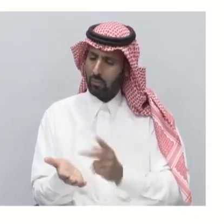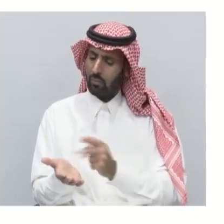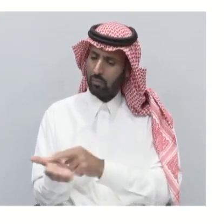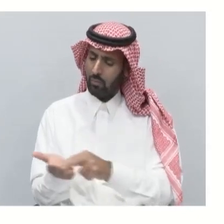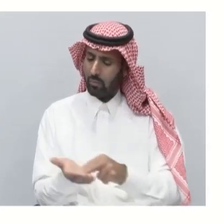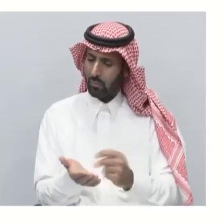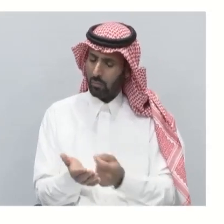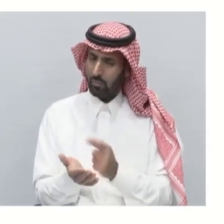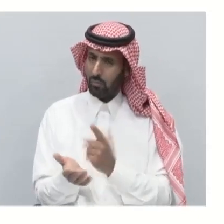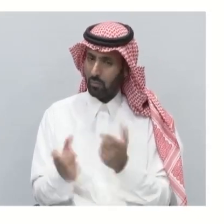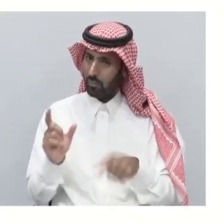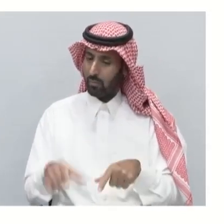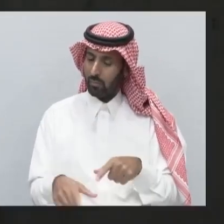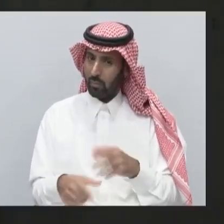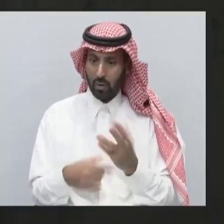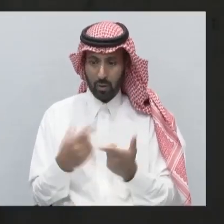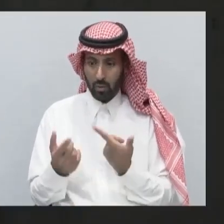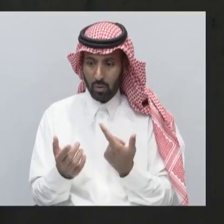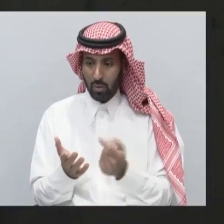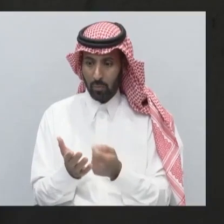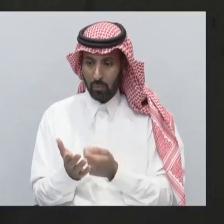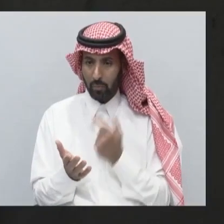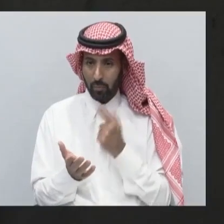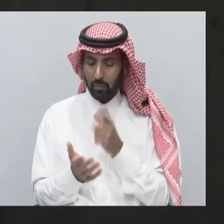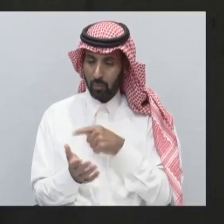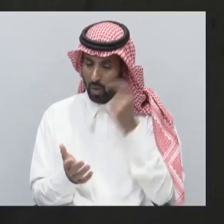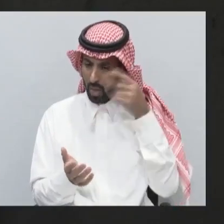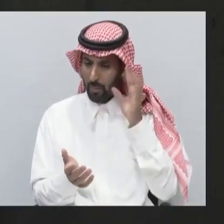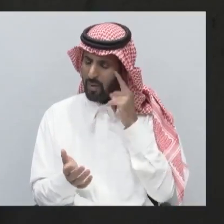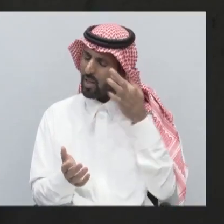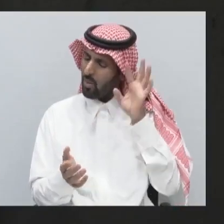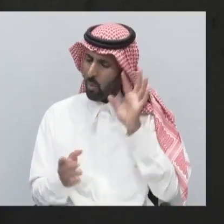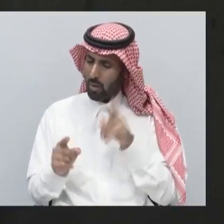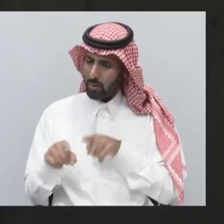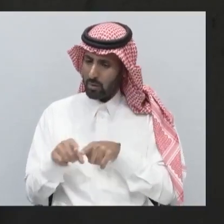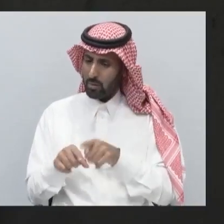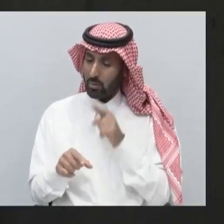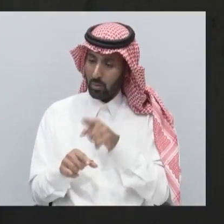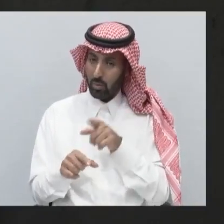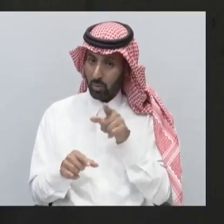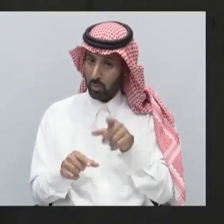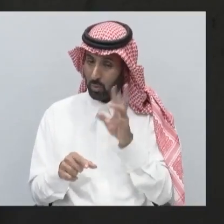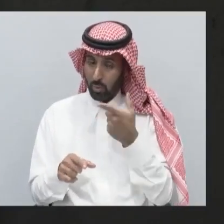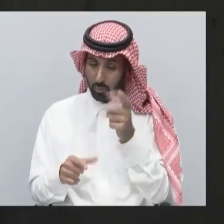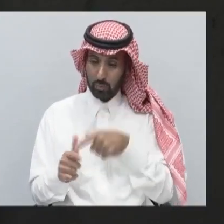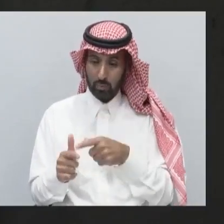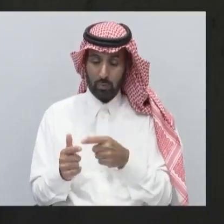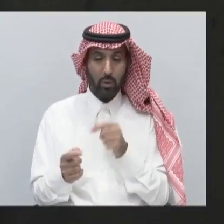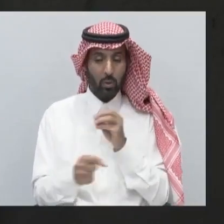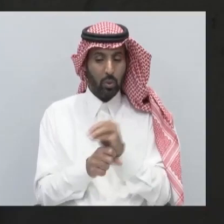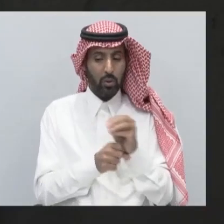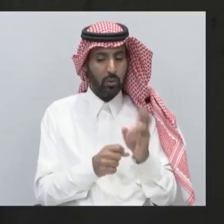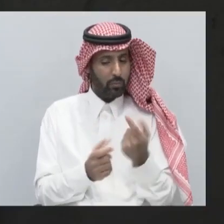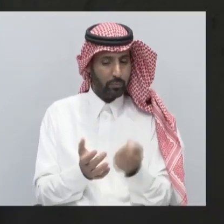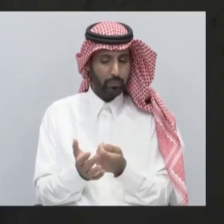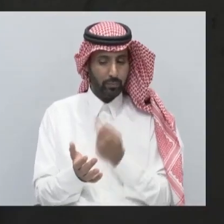you going to write about. Think about any one of your friends. What is the thing, the body or the core, the main